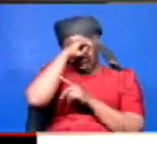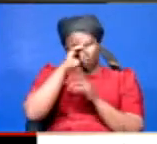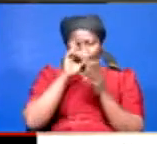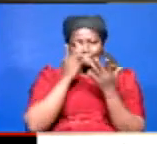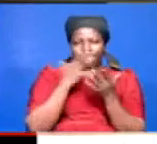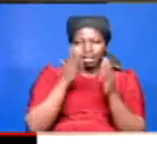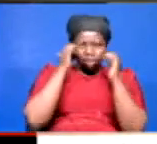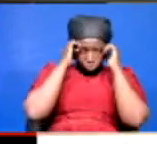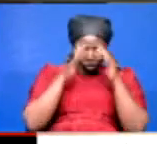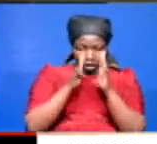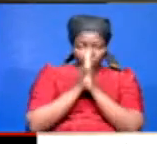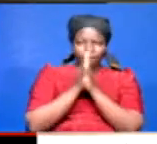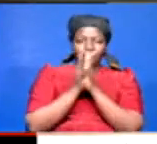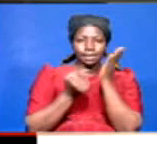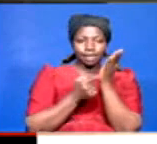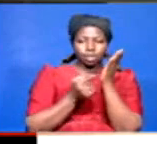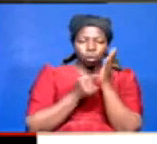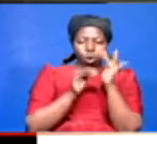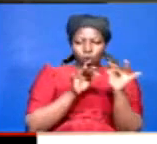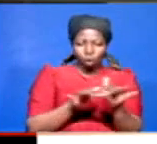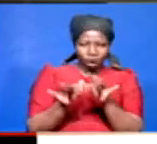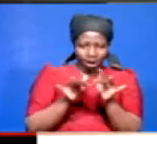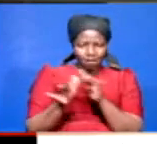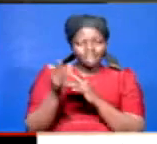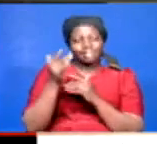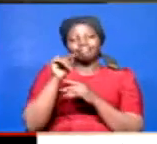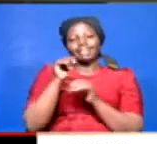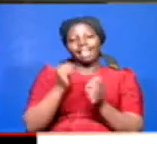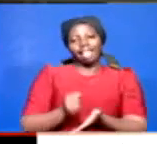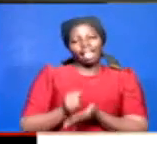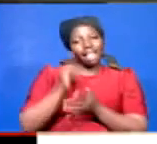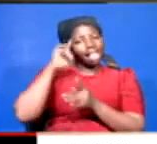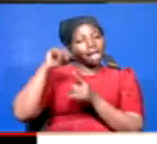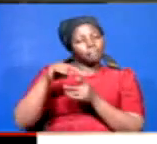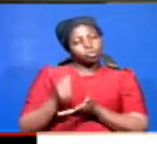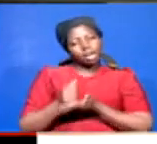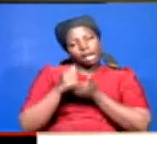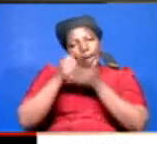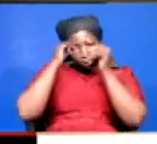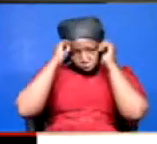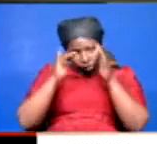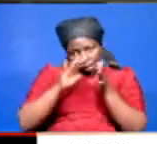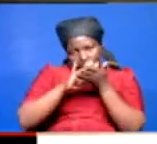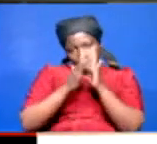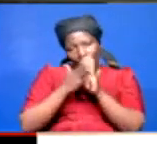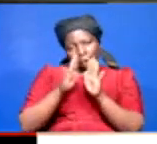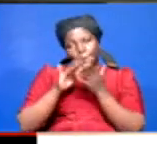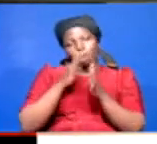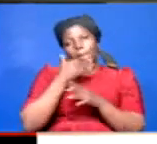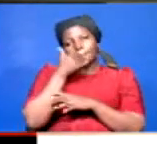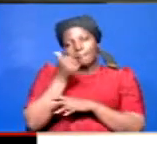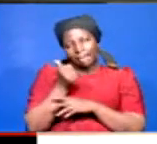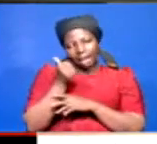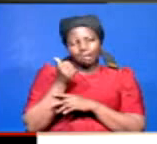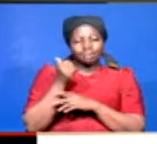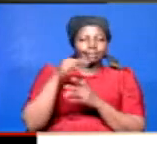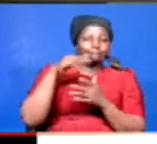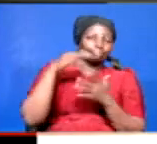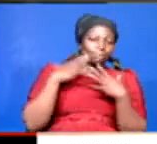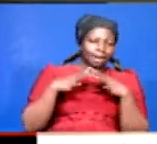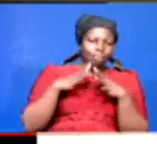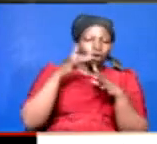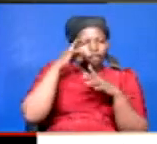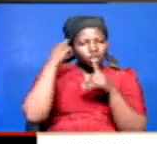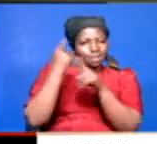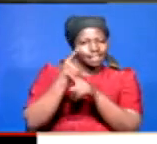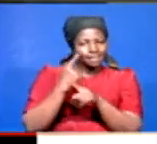abilities. The initiative aims to help the students become more suitable candidates for various tech roles in the industry and increase